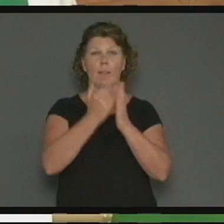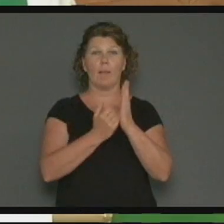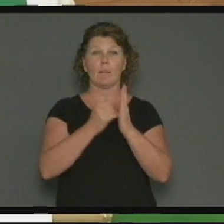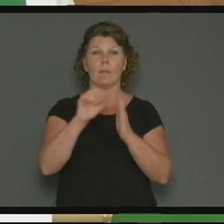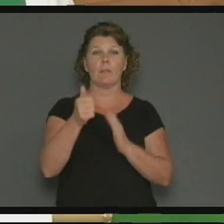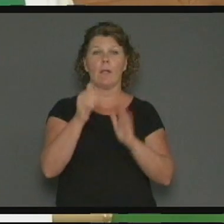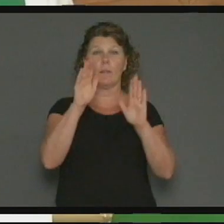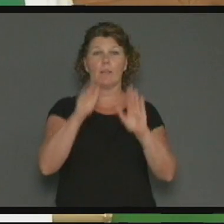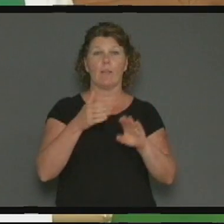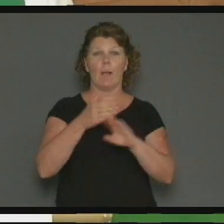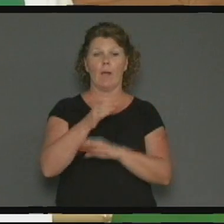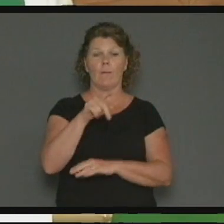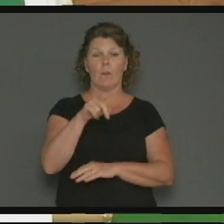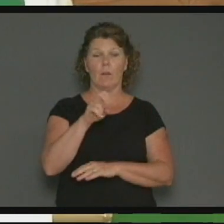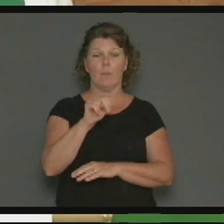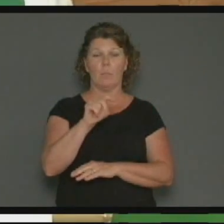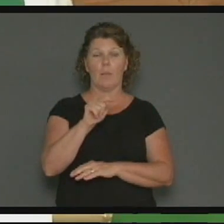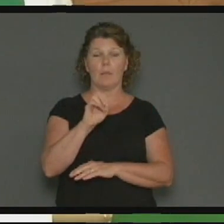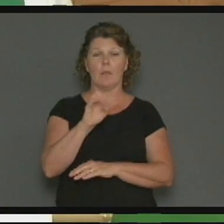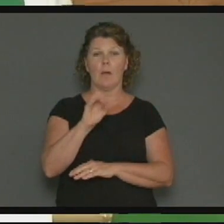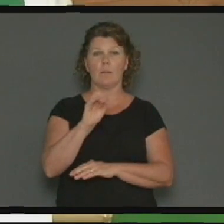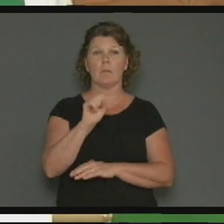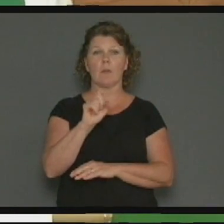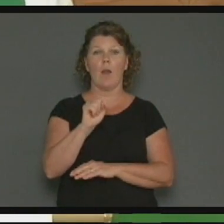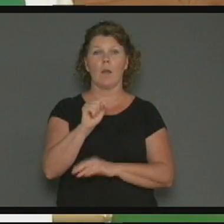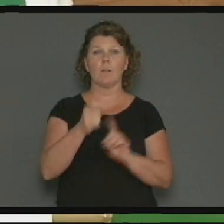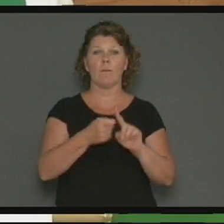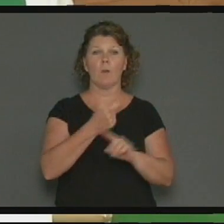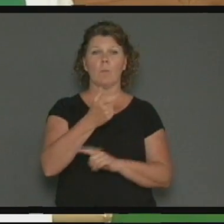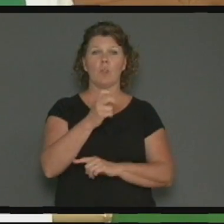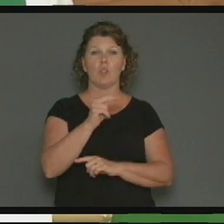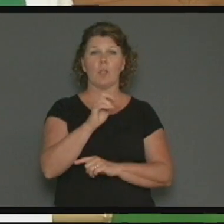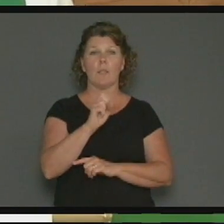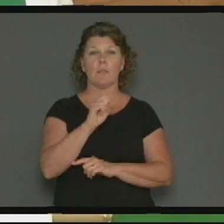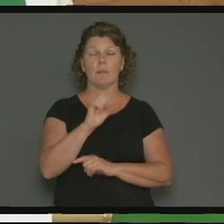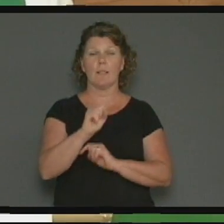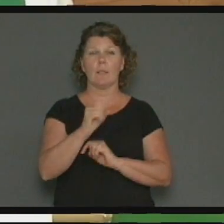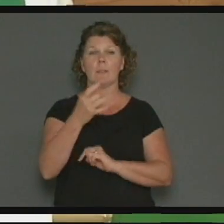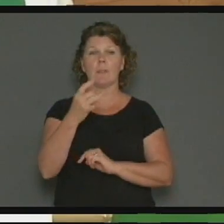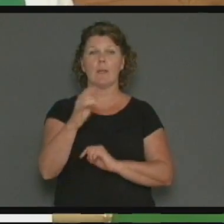Sunday after Pentecost comes from Genesis 18, verses